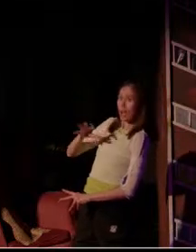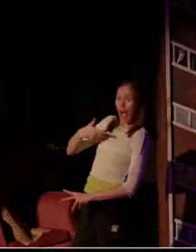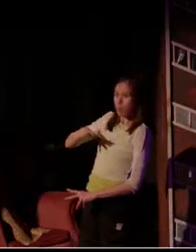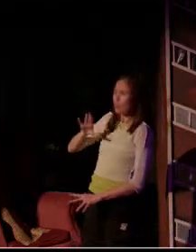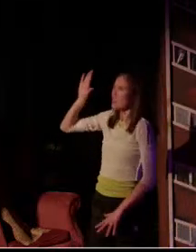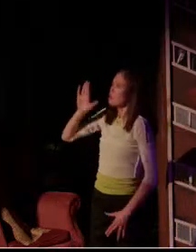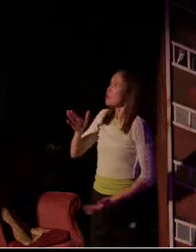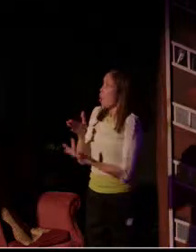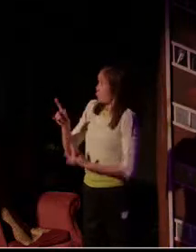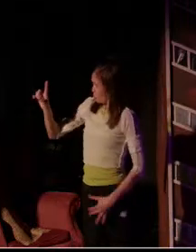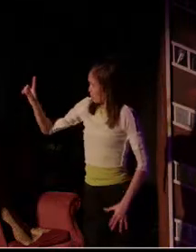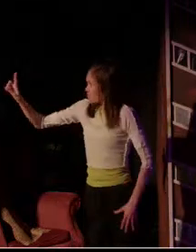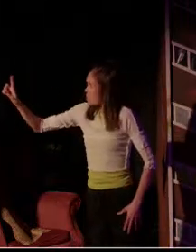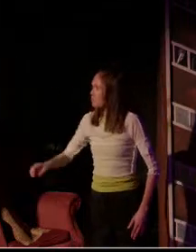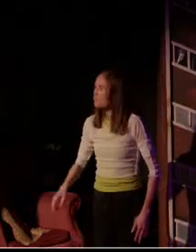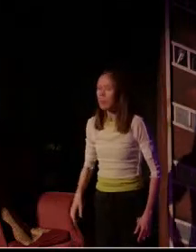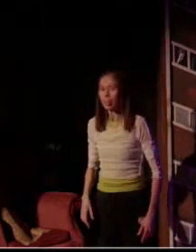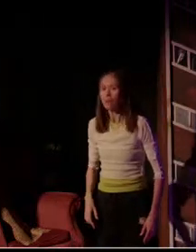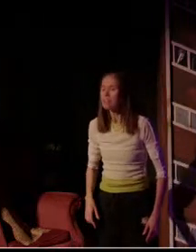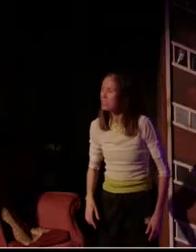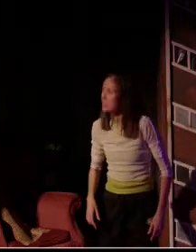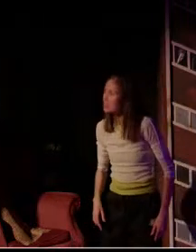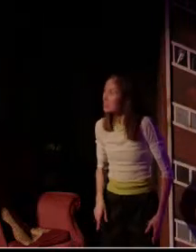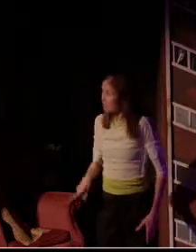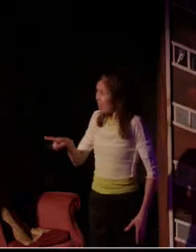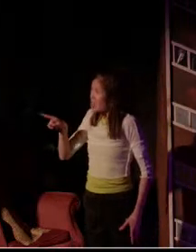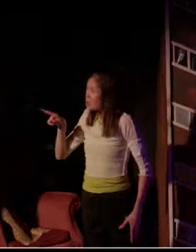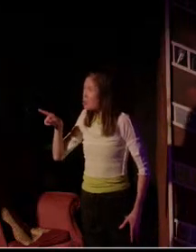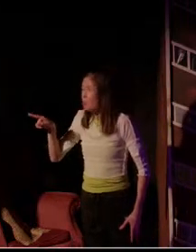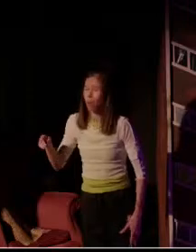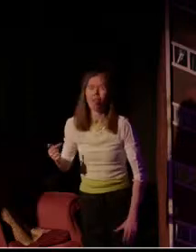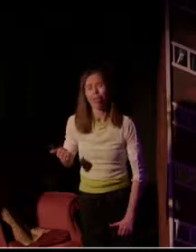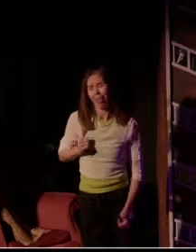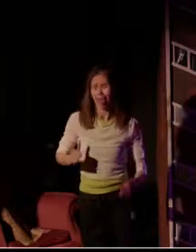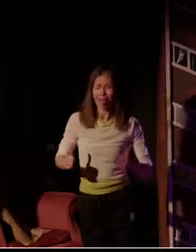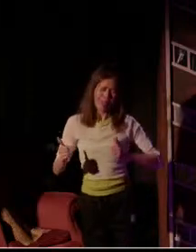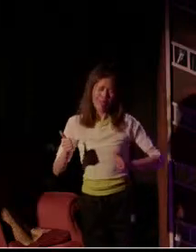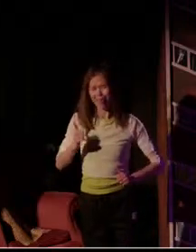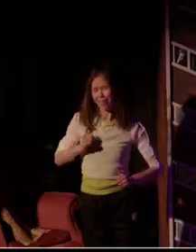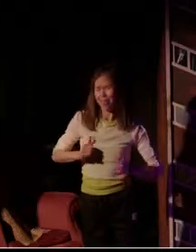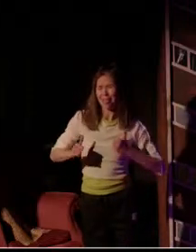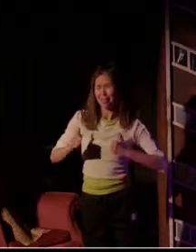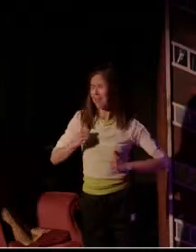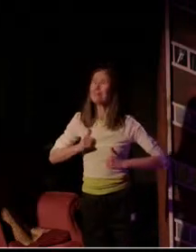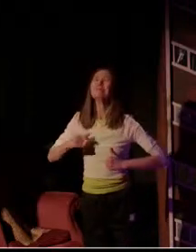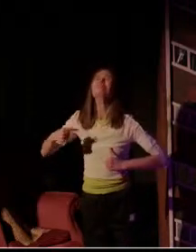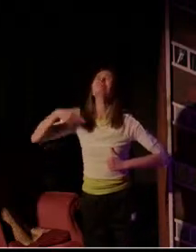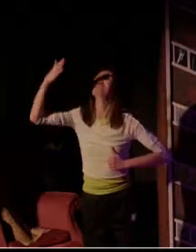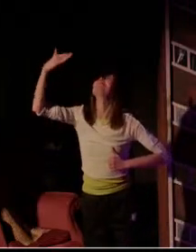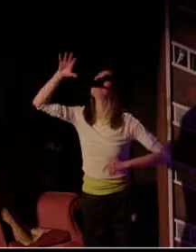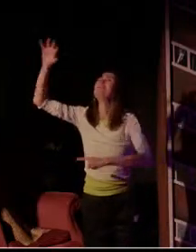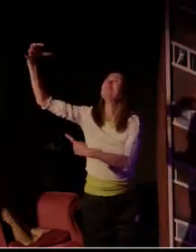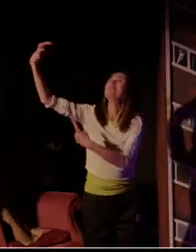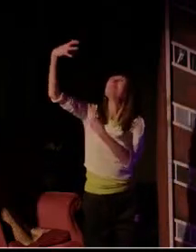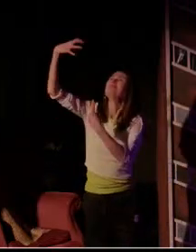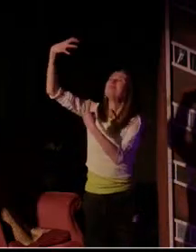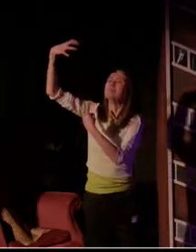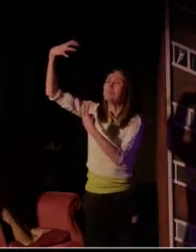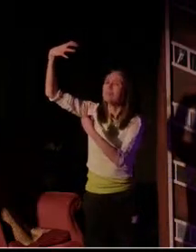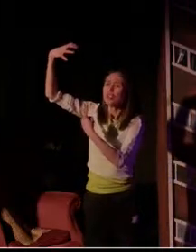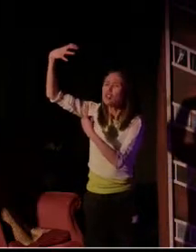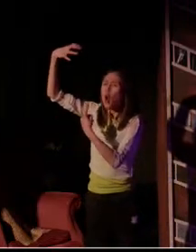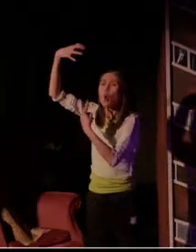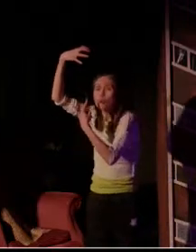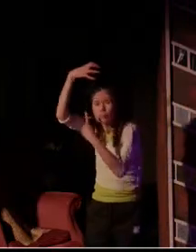him plainly that the same sun that shines on his caravan park hides not its warm light from our